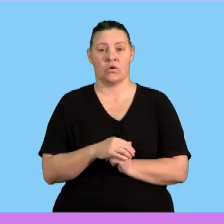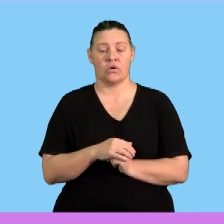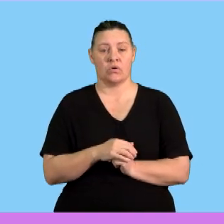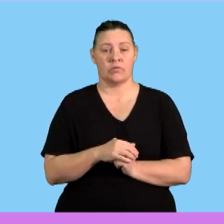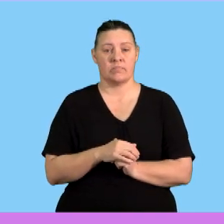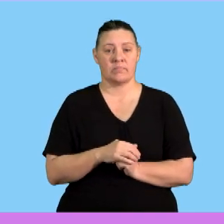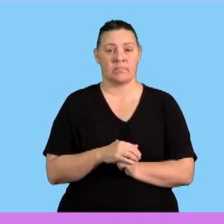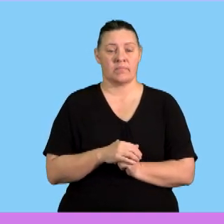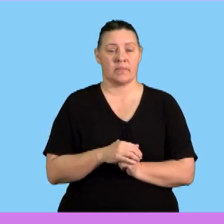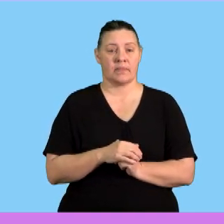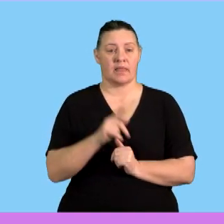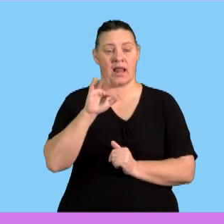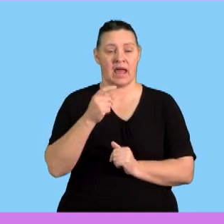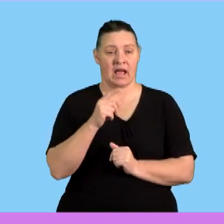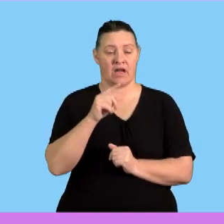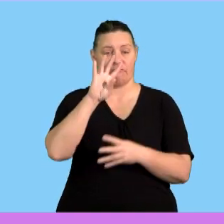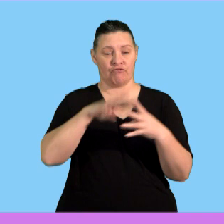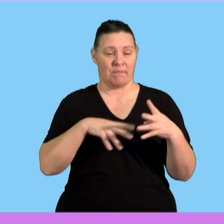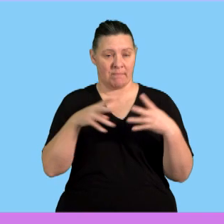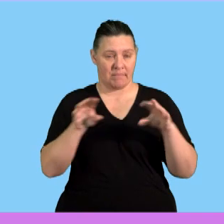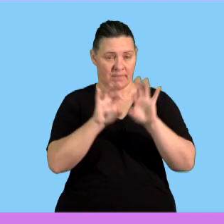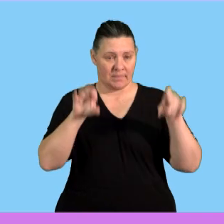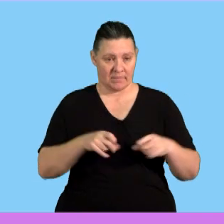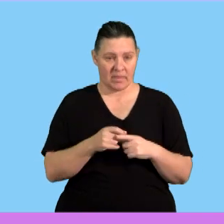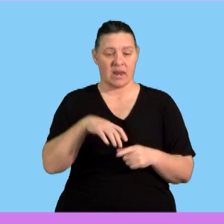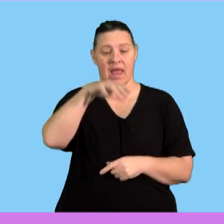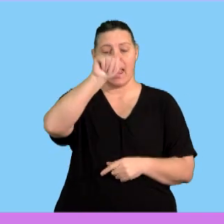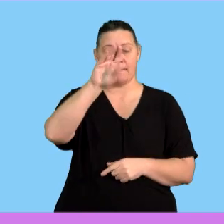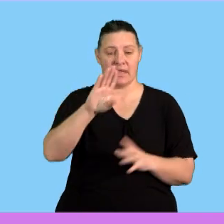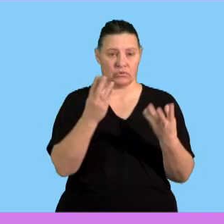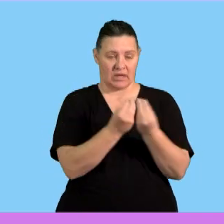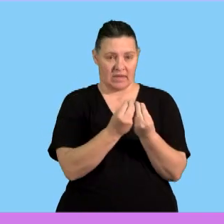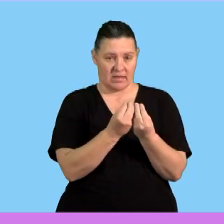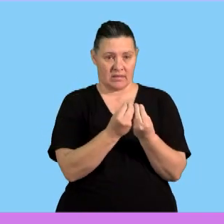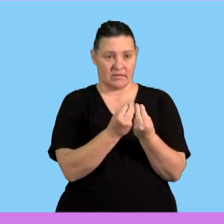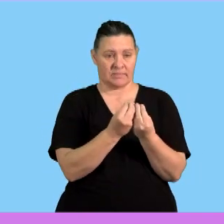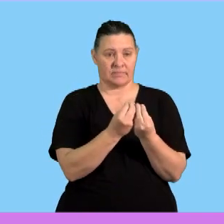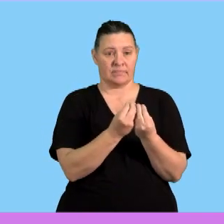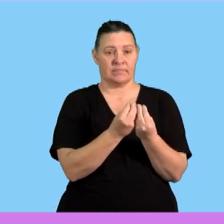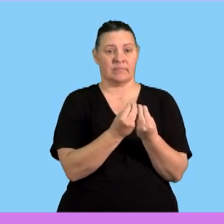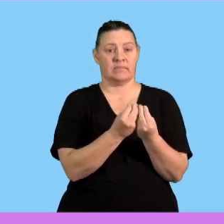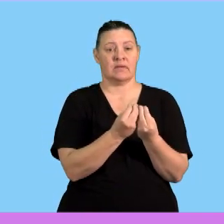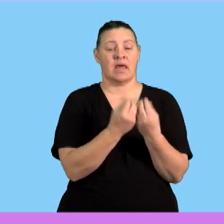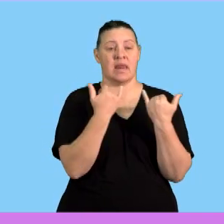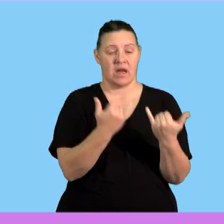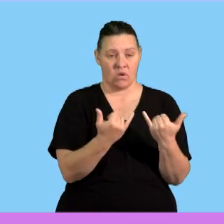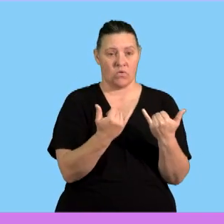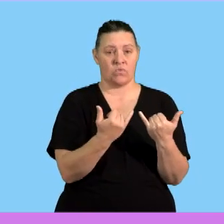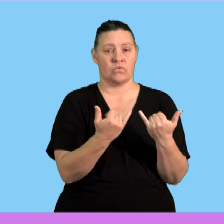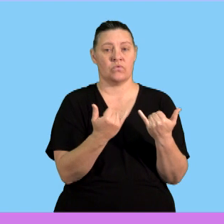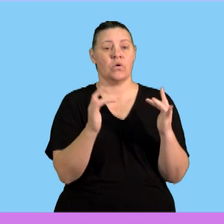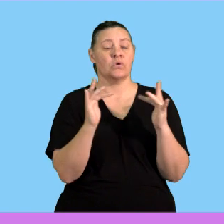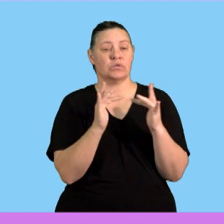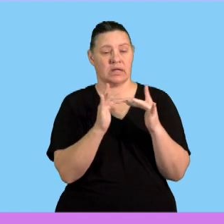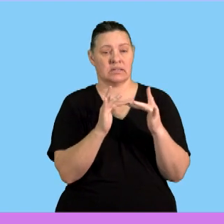we'll flip over the assembled leg frame, this part here, nah? A and B together basically. Okay, and then